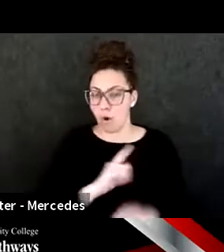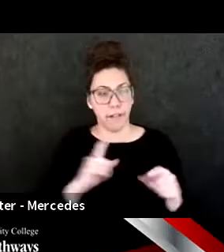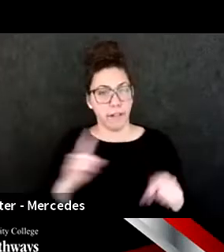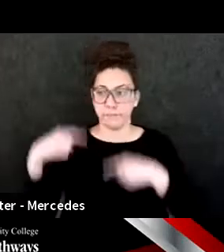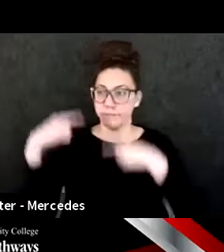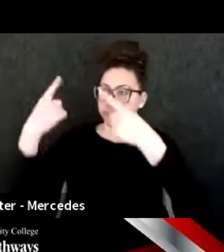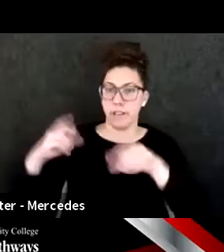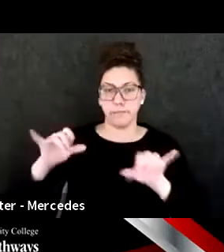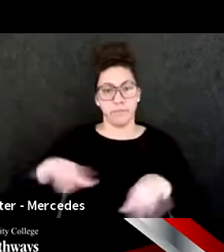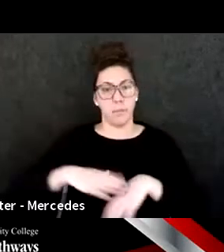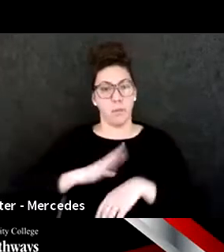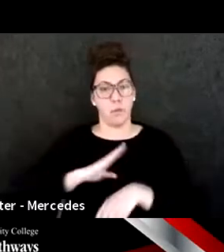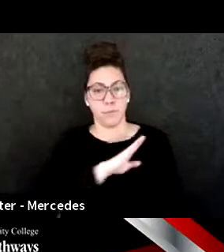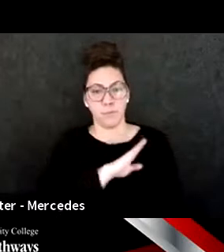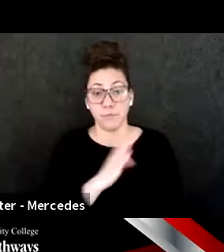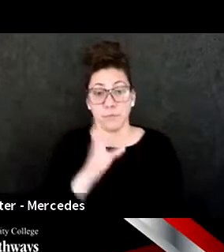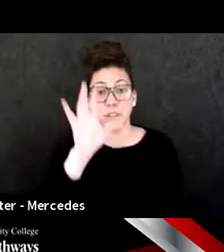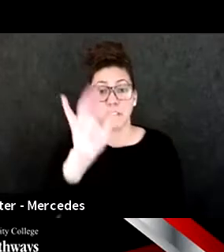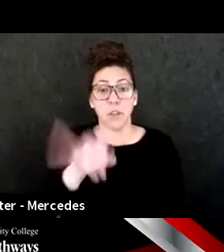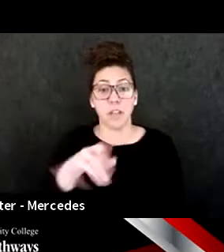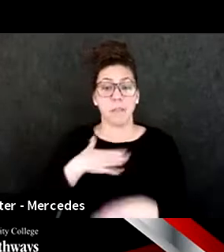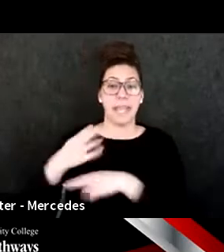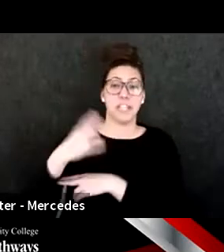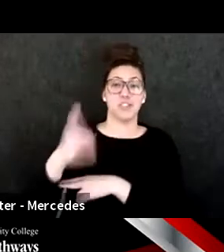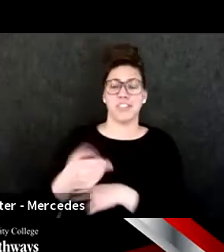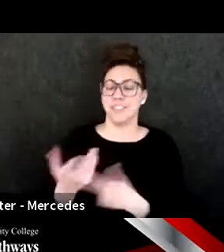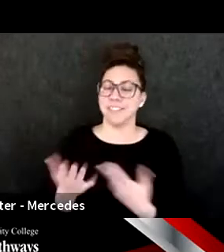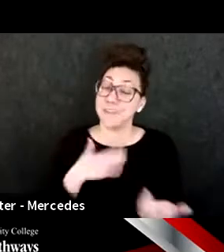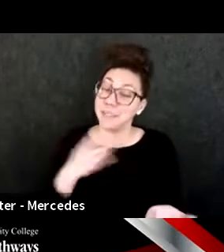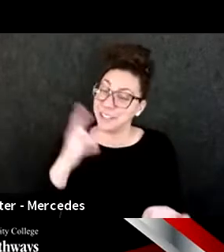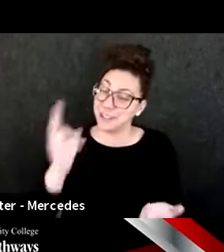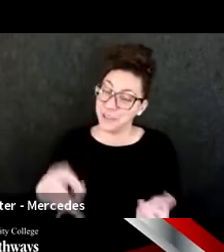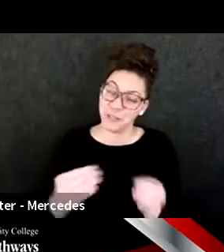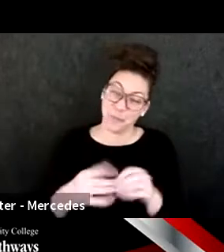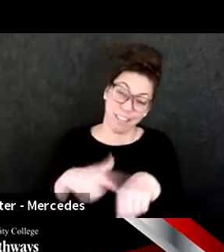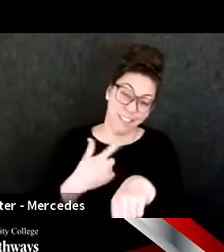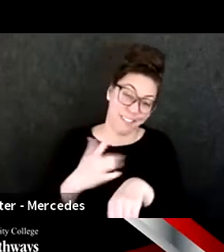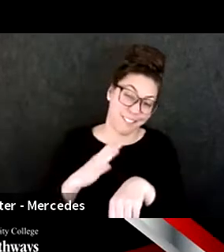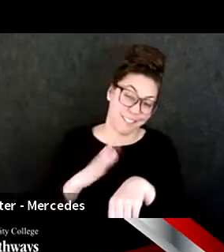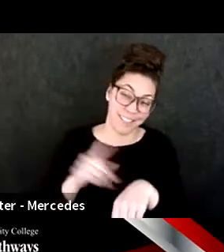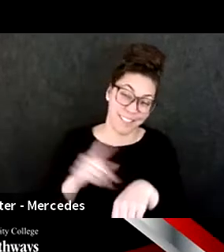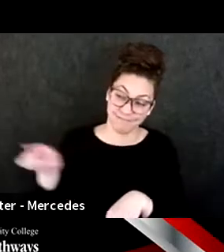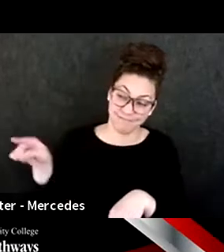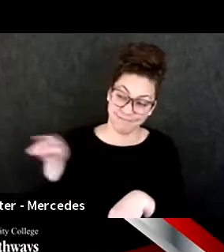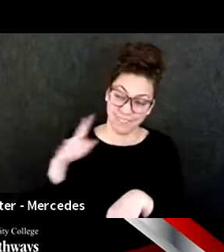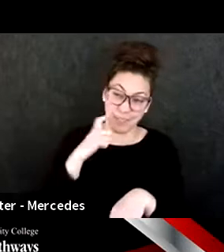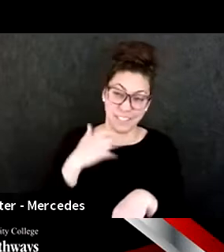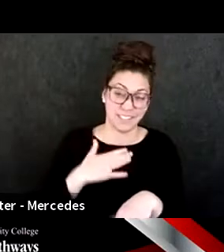of my history is a little longer than other folks because I was in the district for 40 plus years. So I'll stop